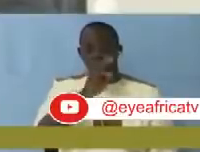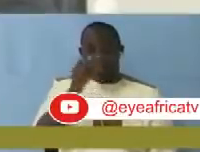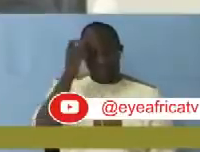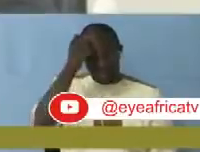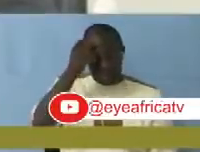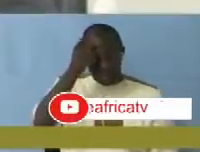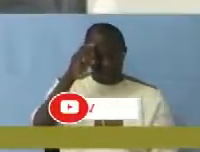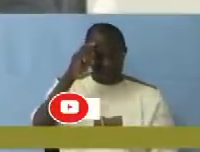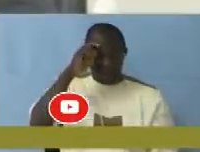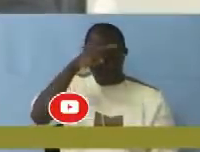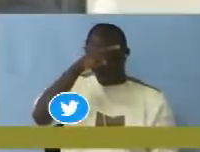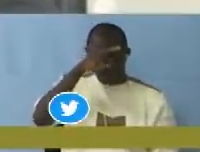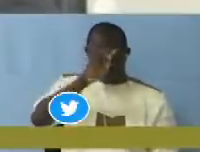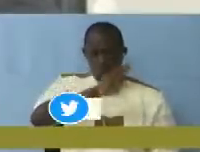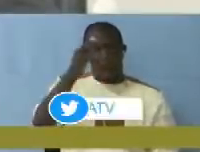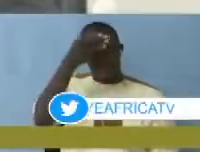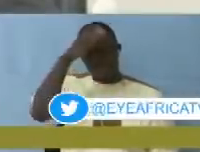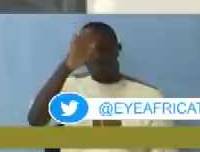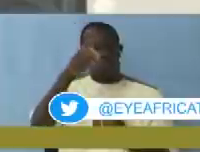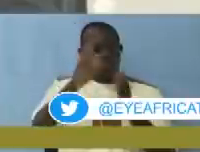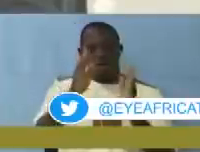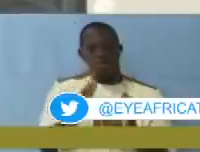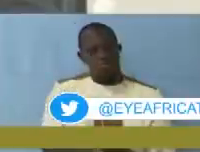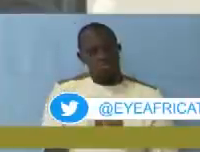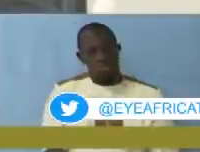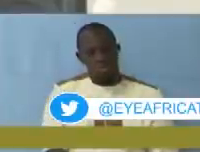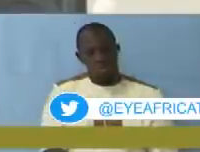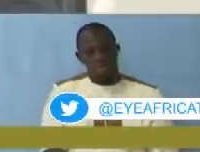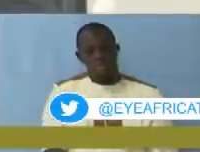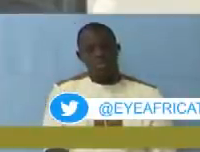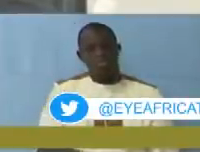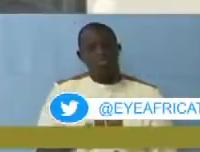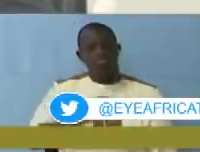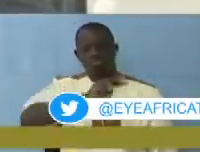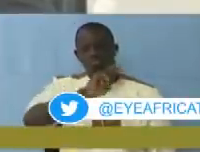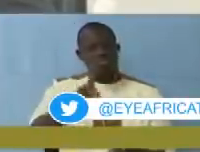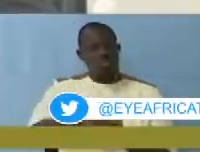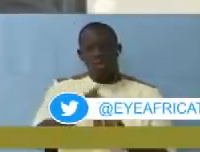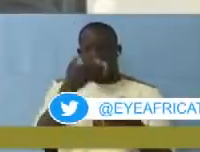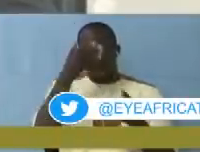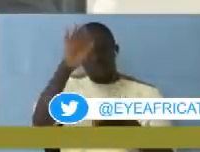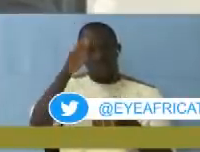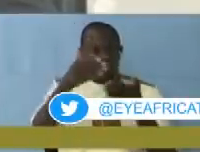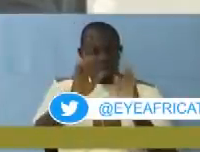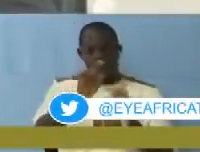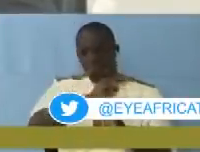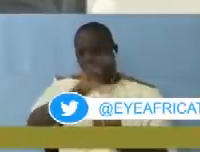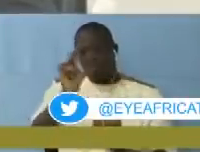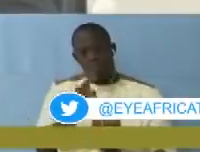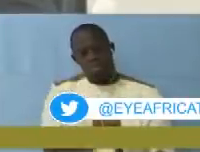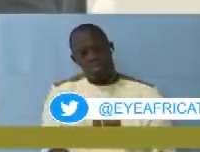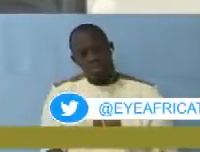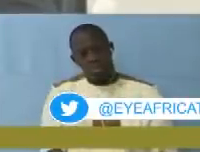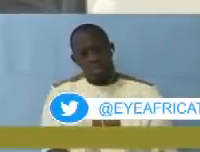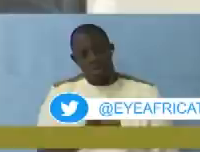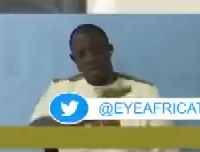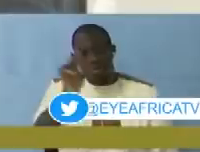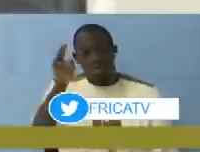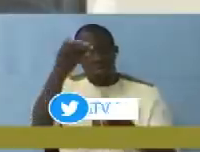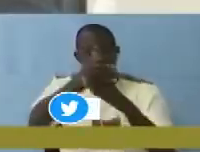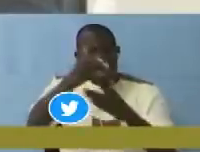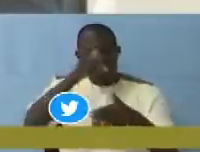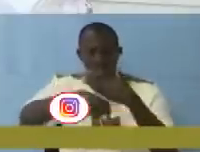like that. kilima bu kam mawo nyama de They will not believe me. They don't behave like that. kilima bu kam mawo nyama They don't believe in